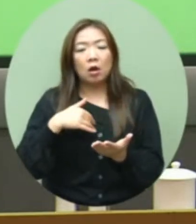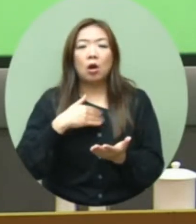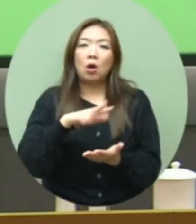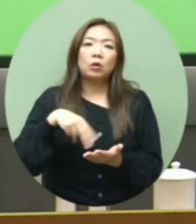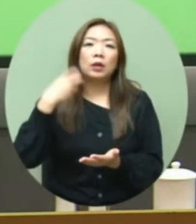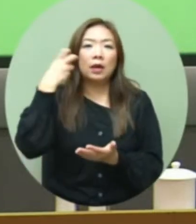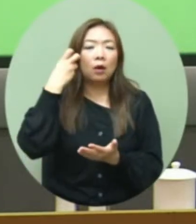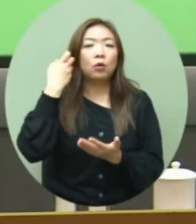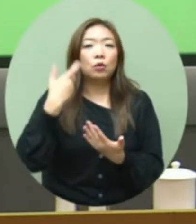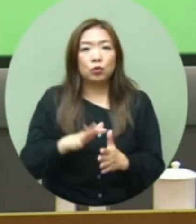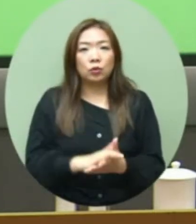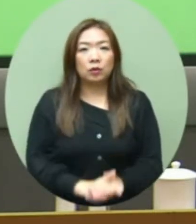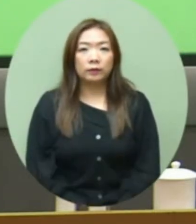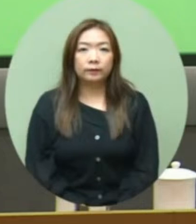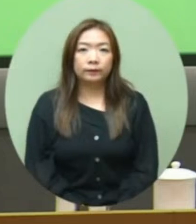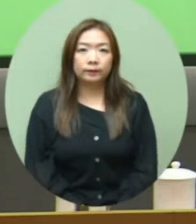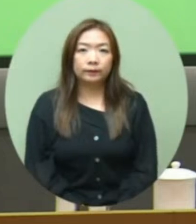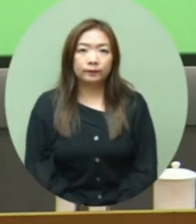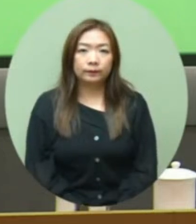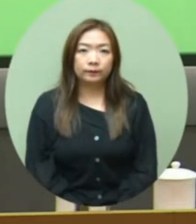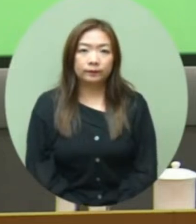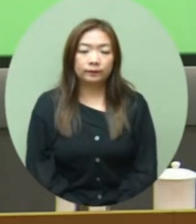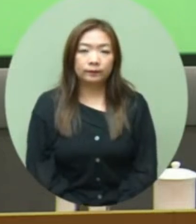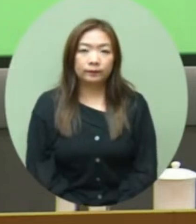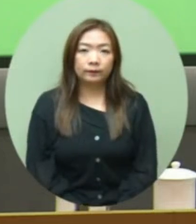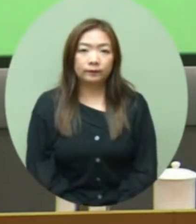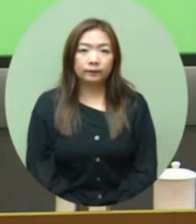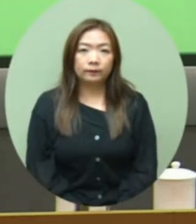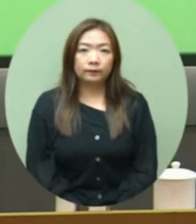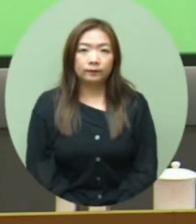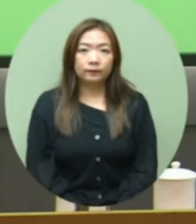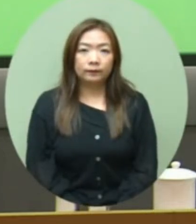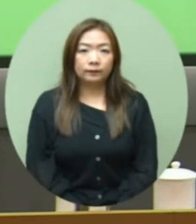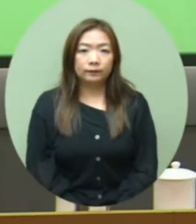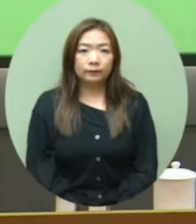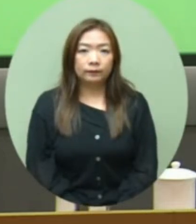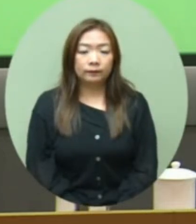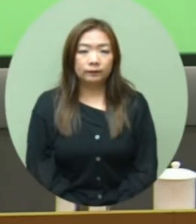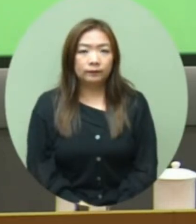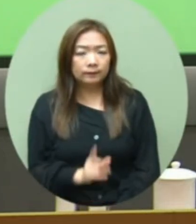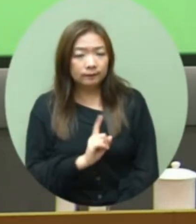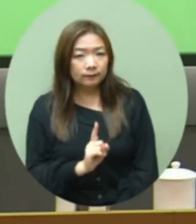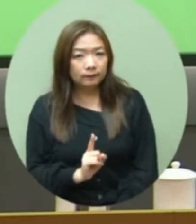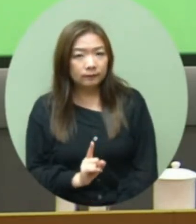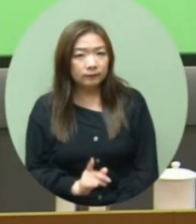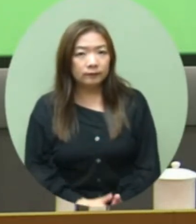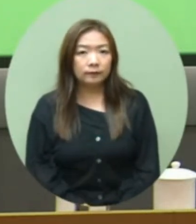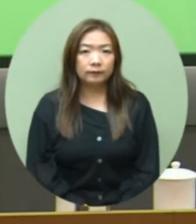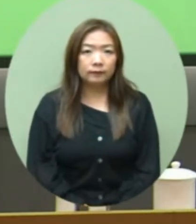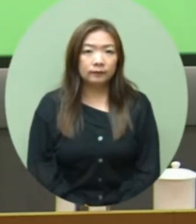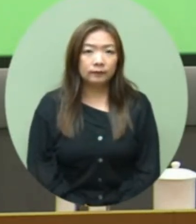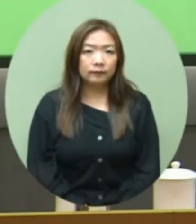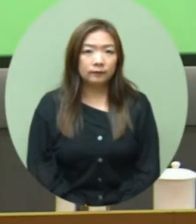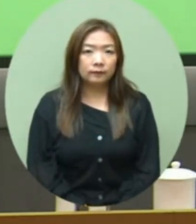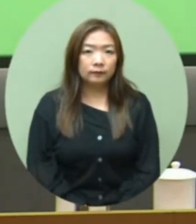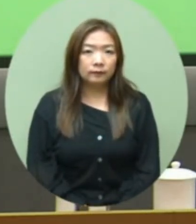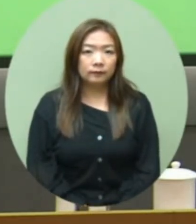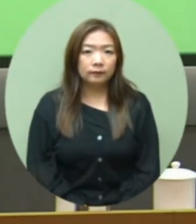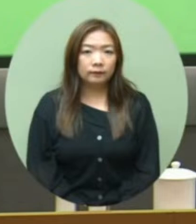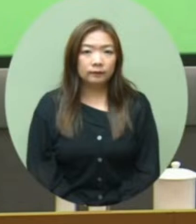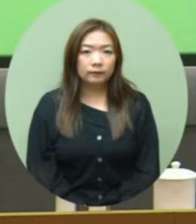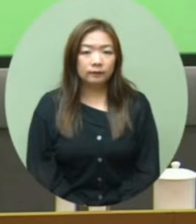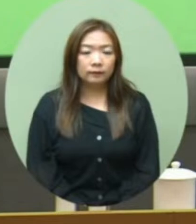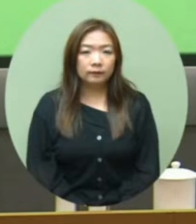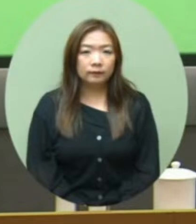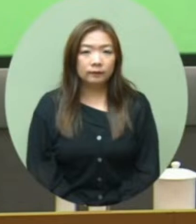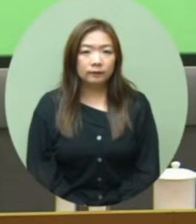the public health public health sector. We have fully considered relevant factors.